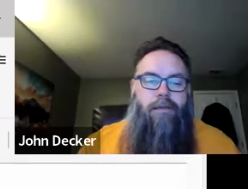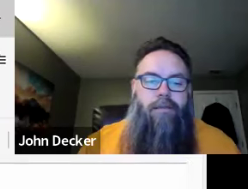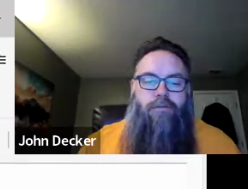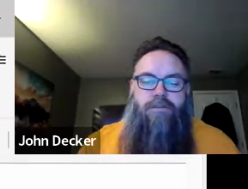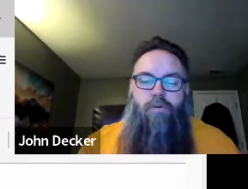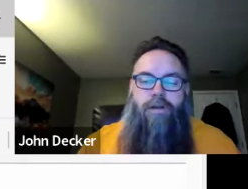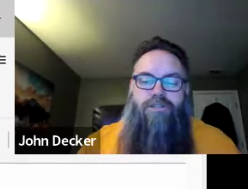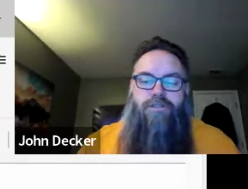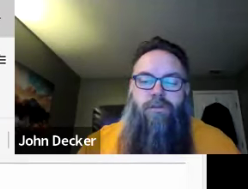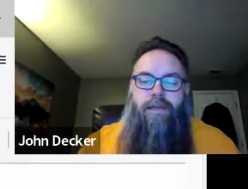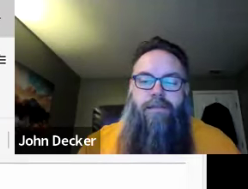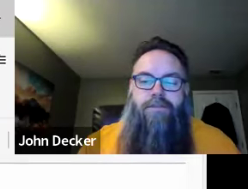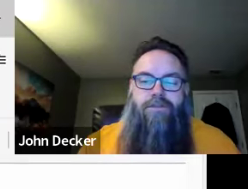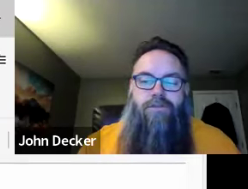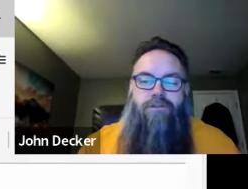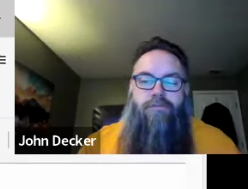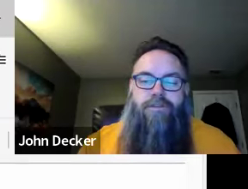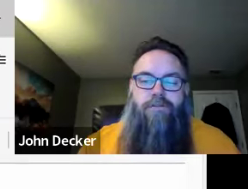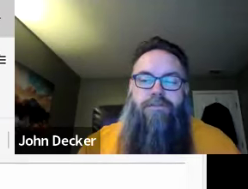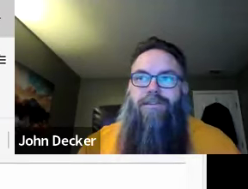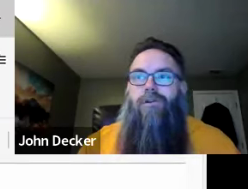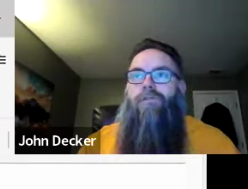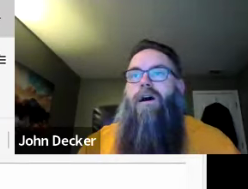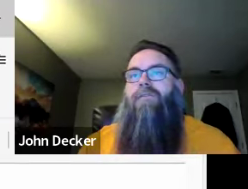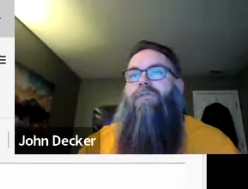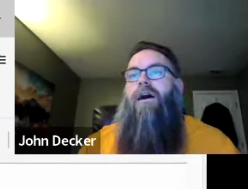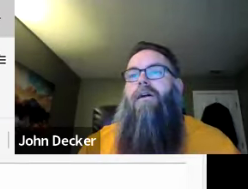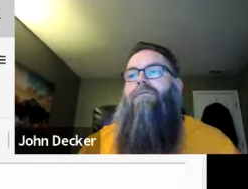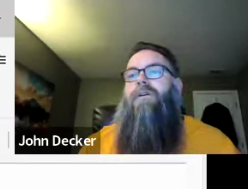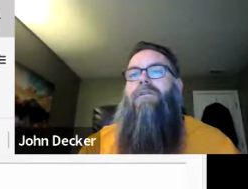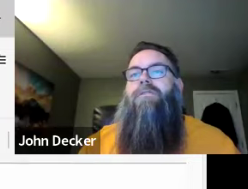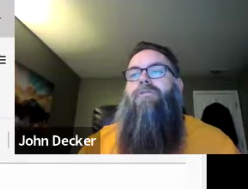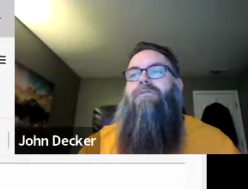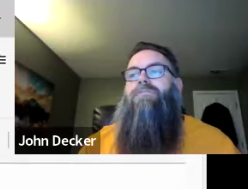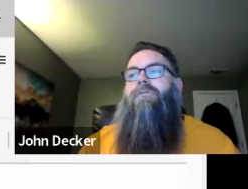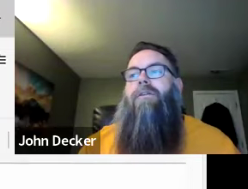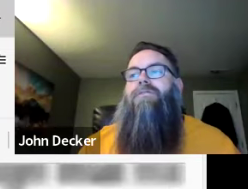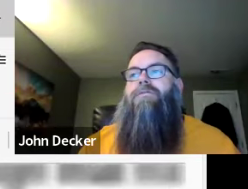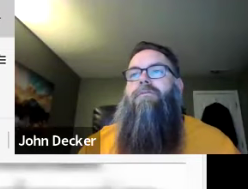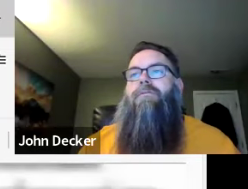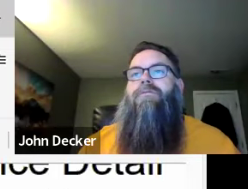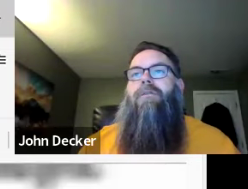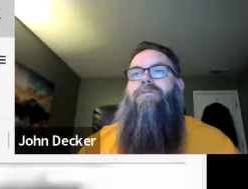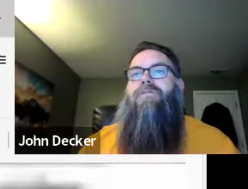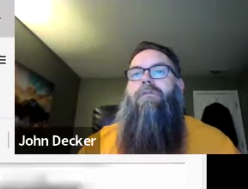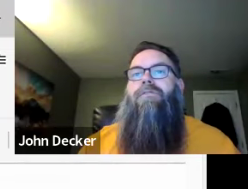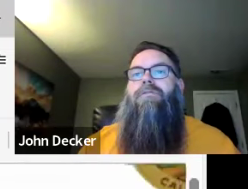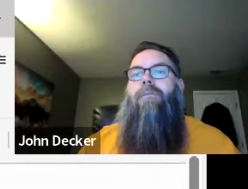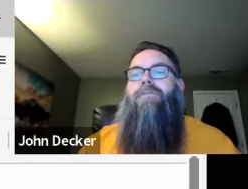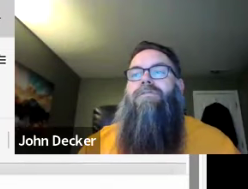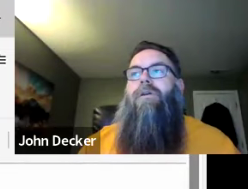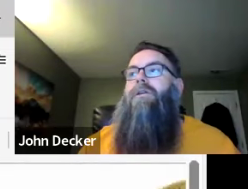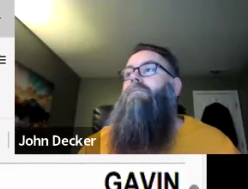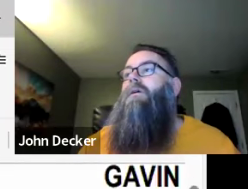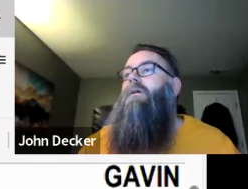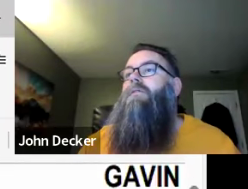week. There was some questions related to service code 055 service providers. Sorry, I'm going to start off the